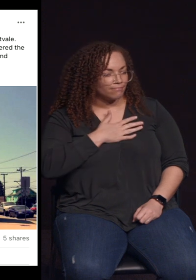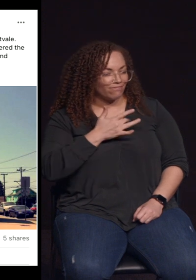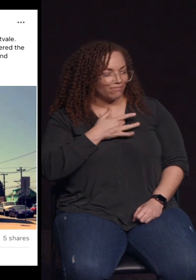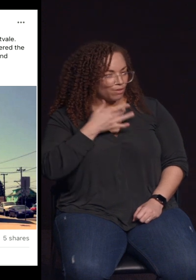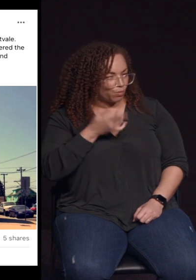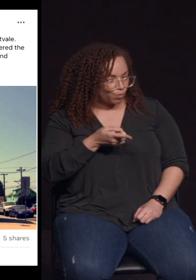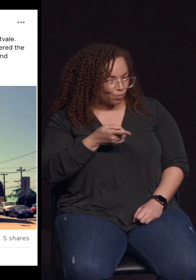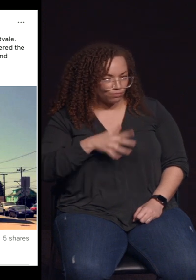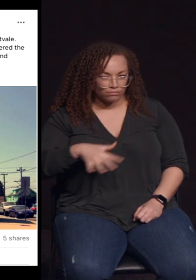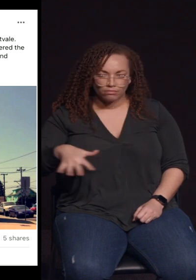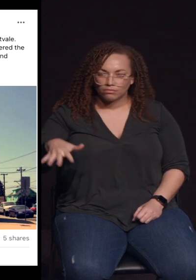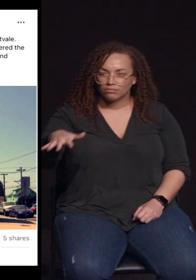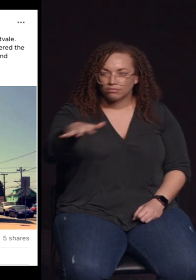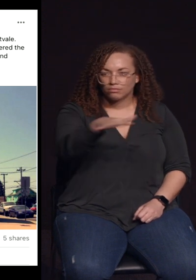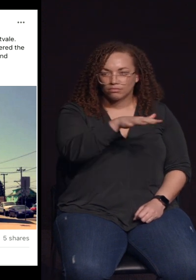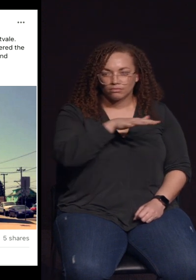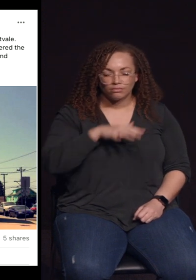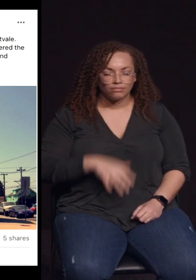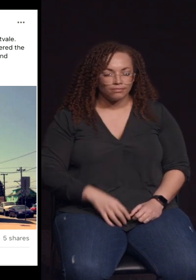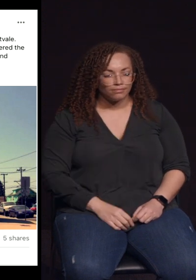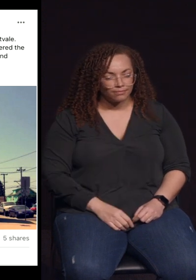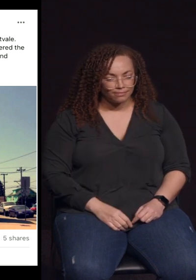room.